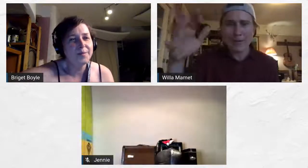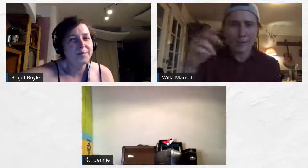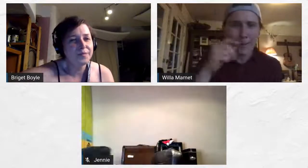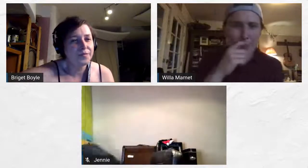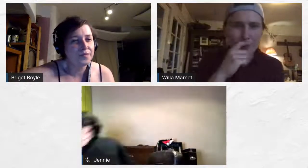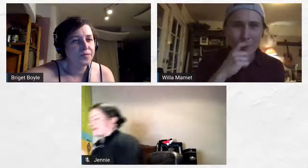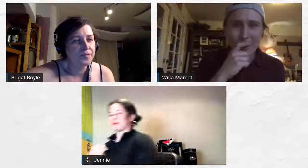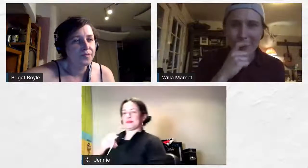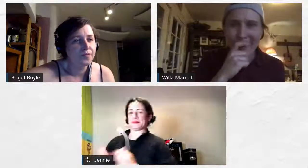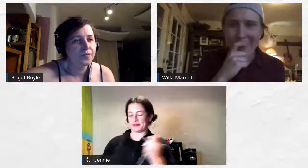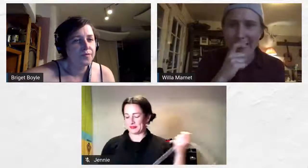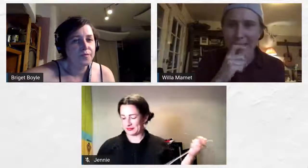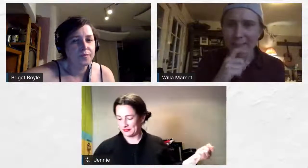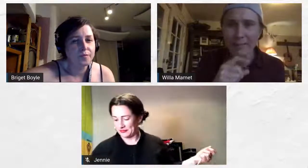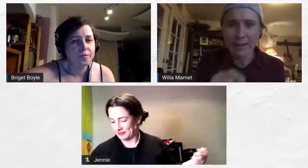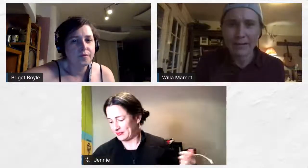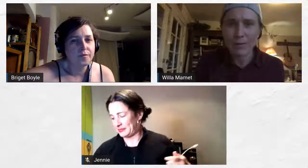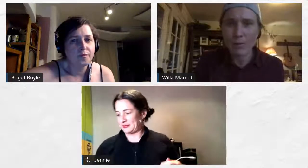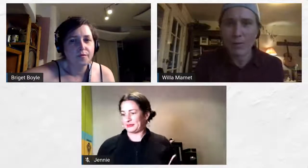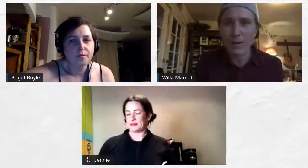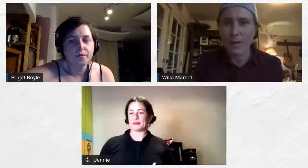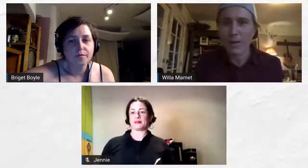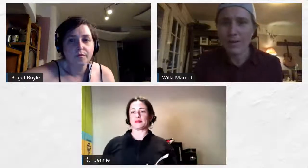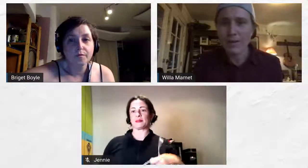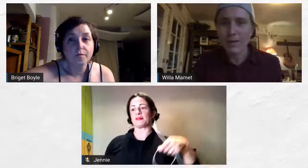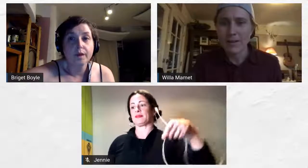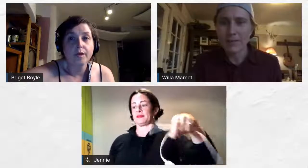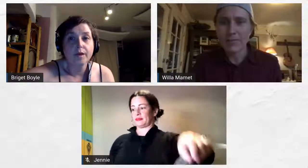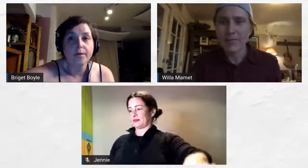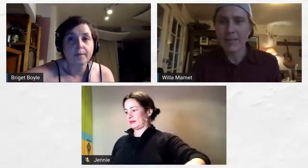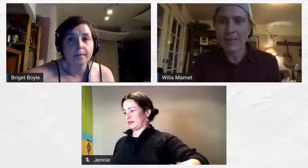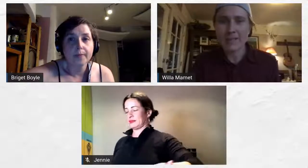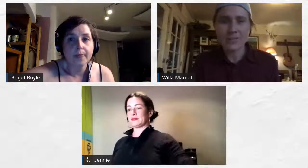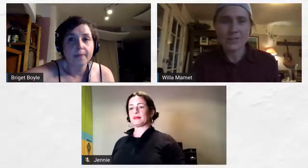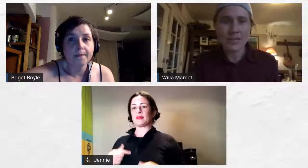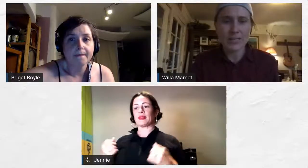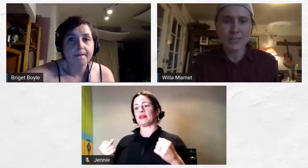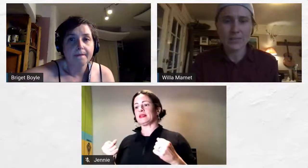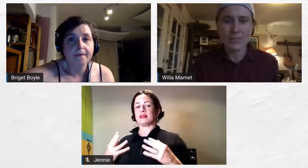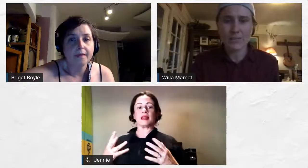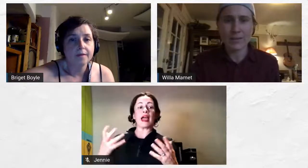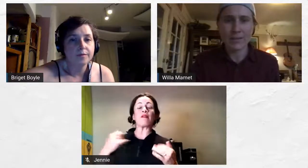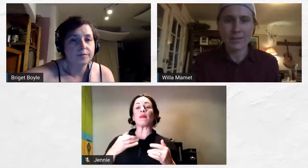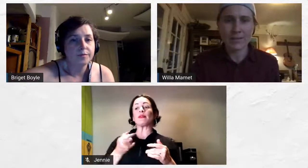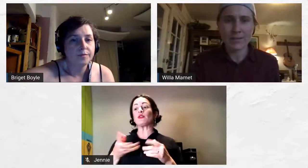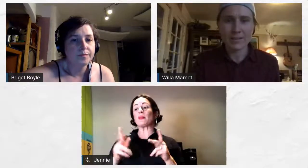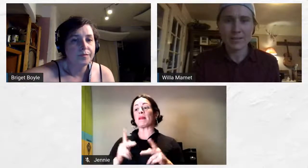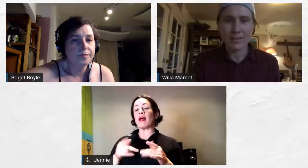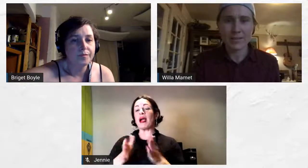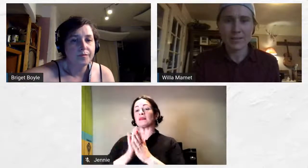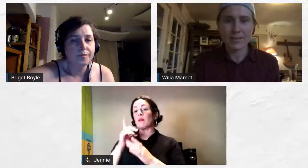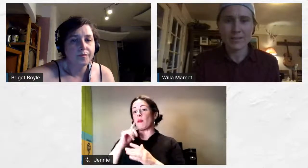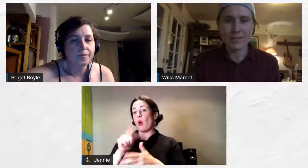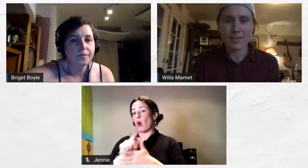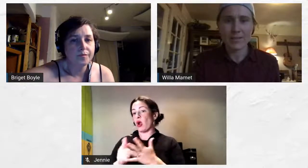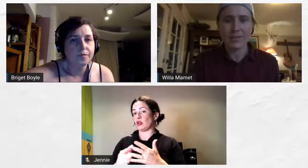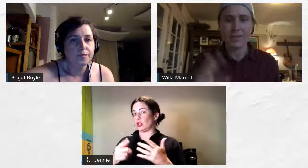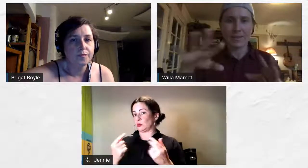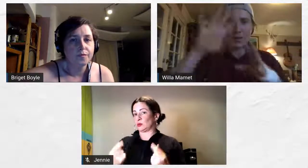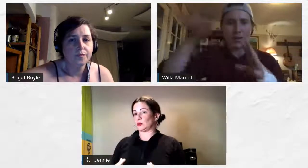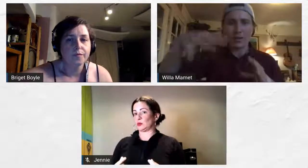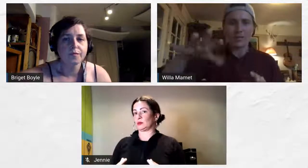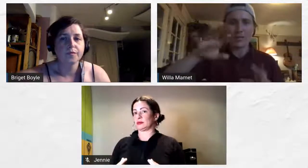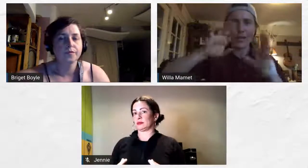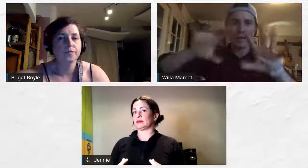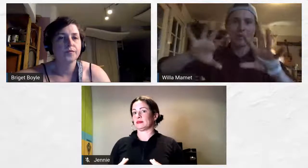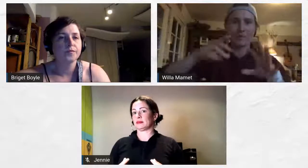Okay, we've got a bunch of people here asking about order of things. Genesis, would you mind giving us in the